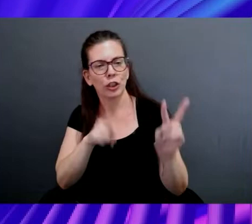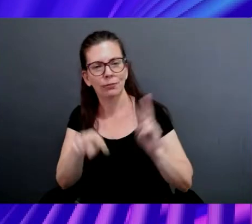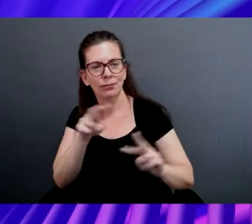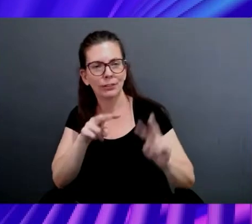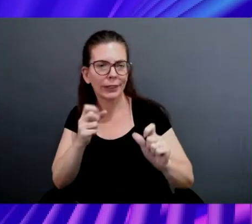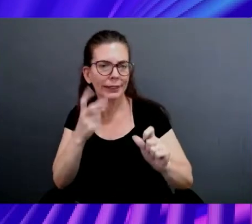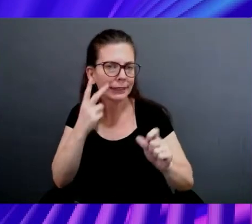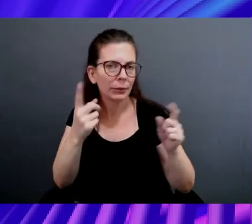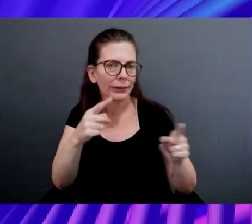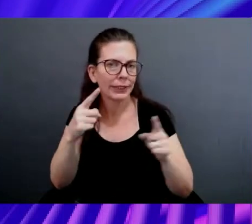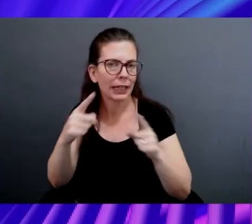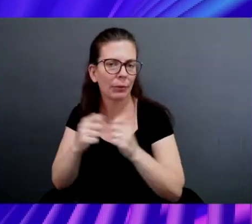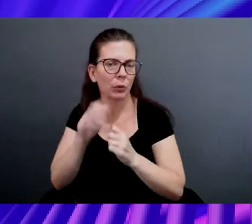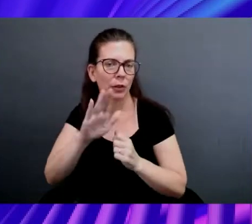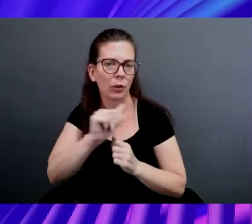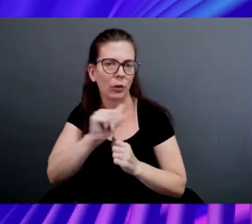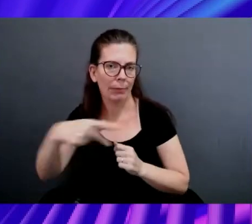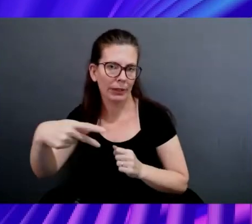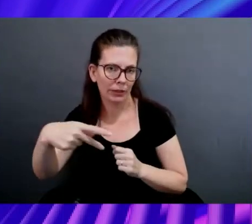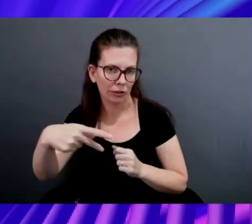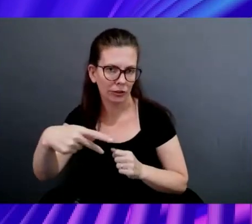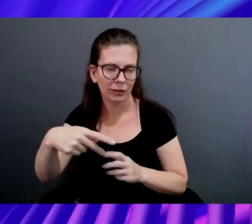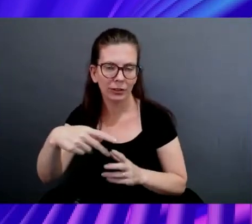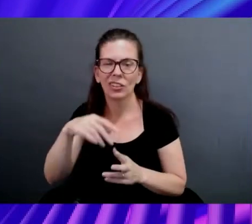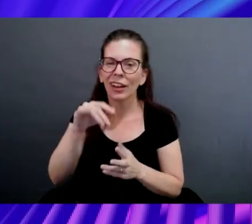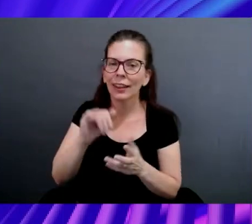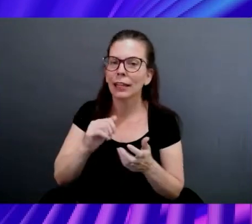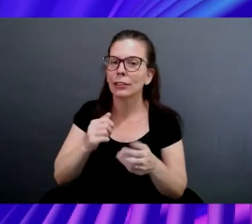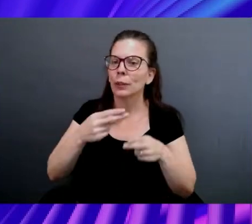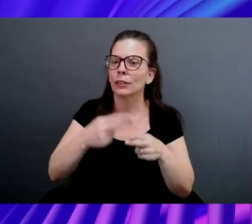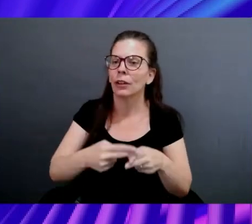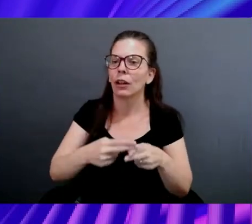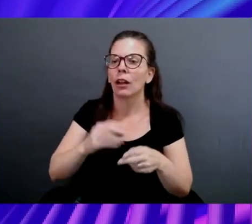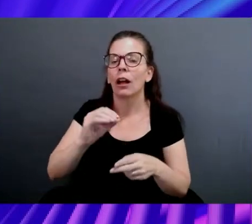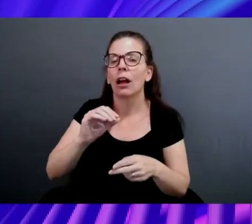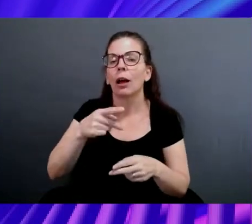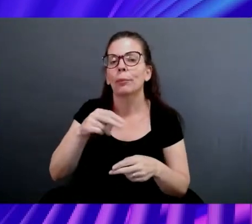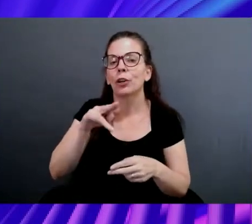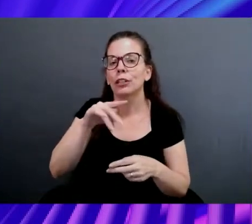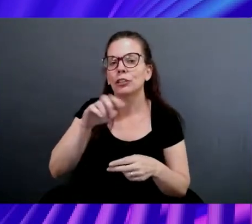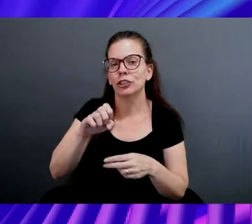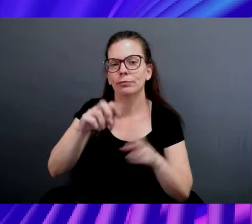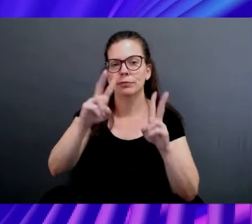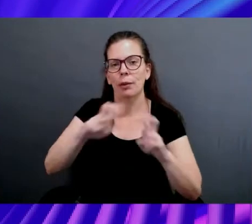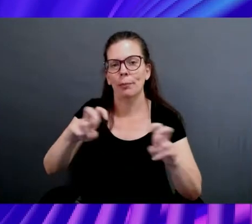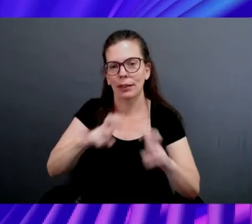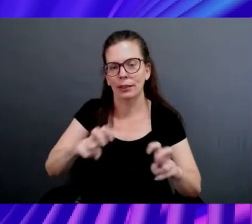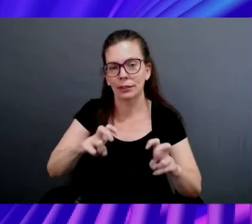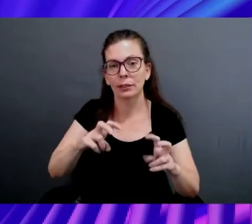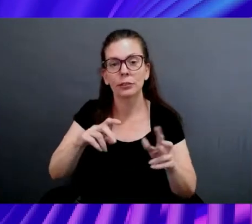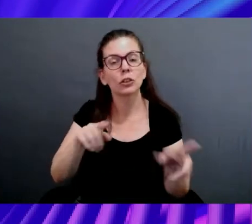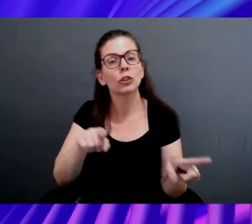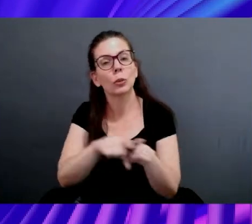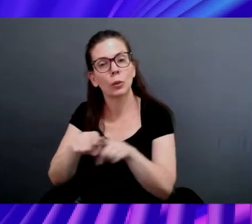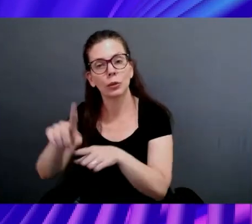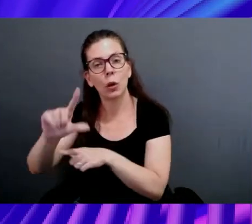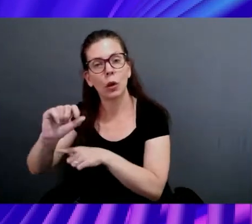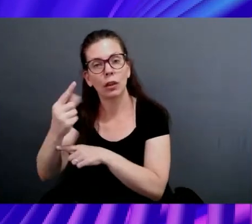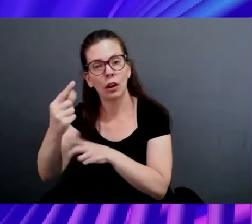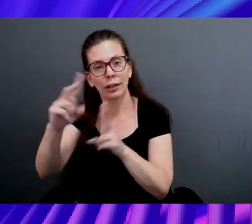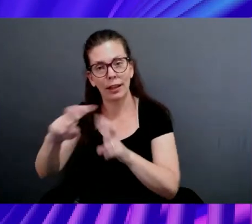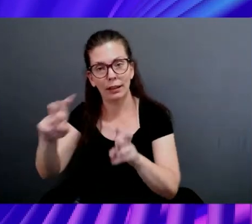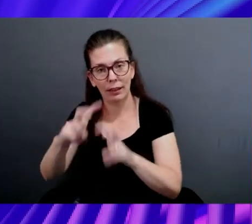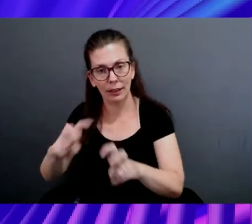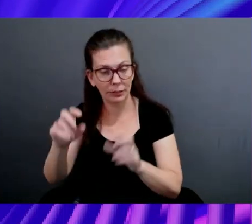happening to your applications, right? That's where we call as a operational analytics. Also, you can do the log analytics, and then also you can